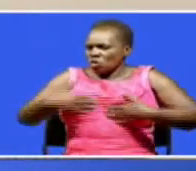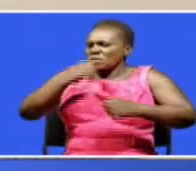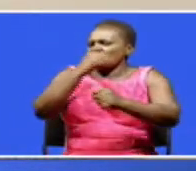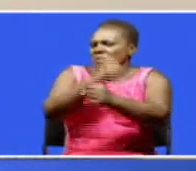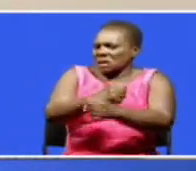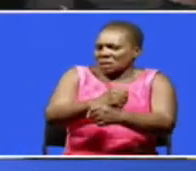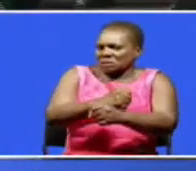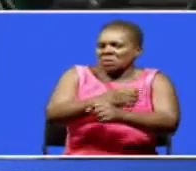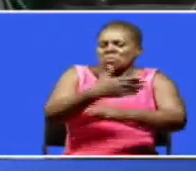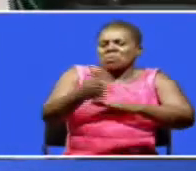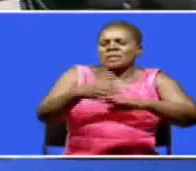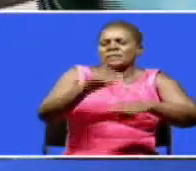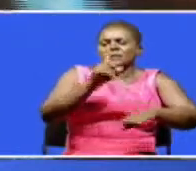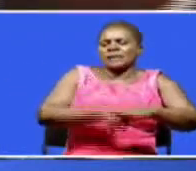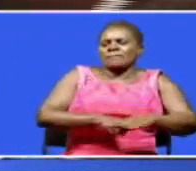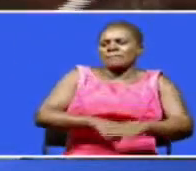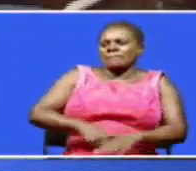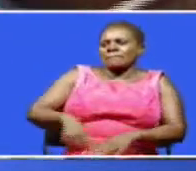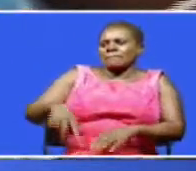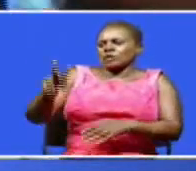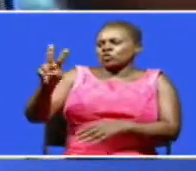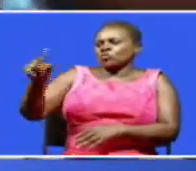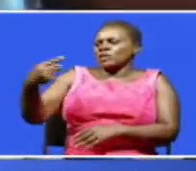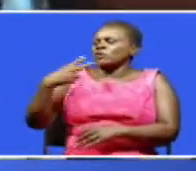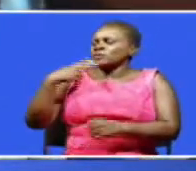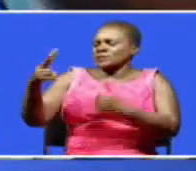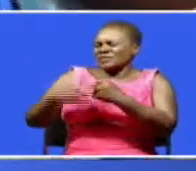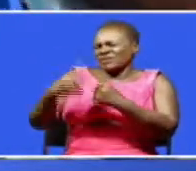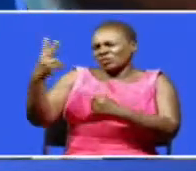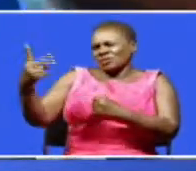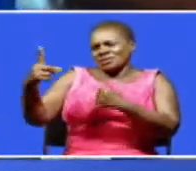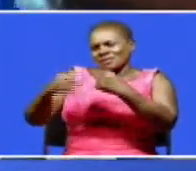protected or not. Meanwhile,